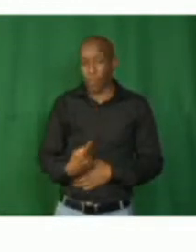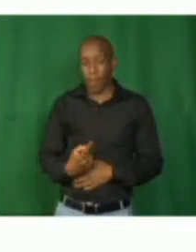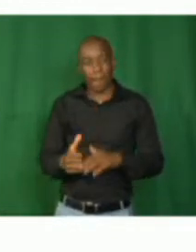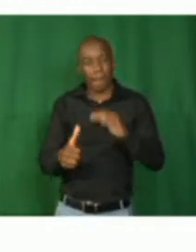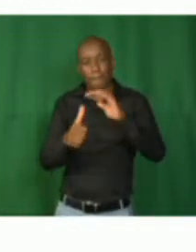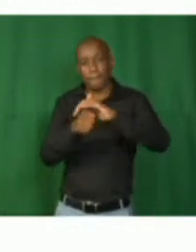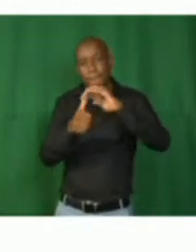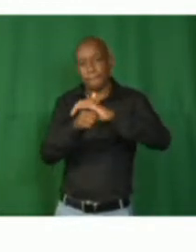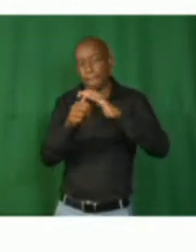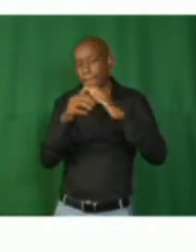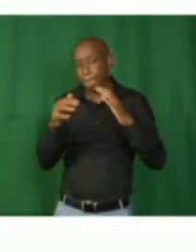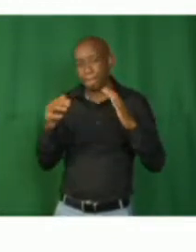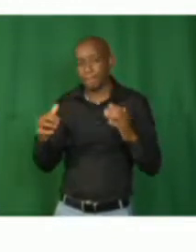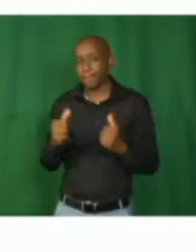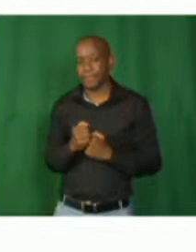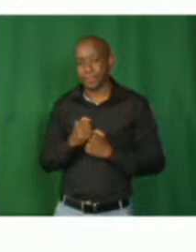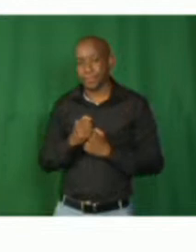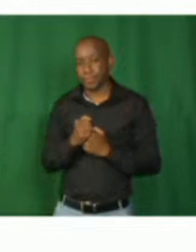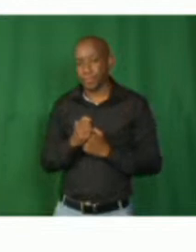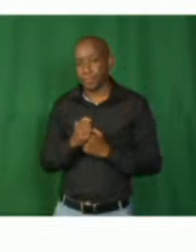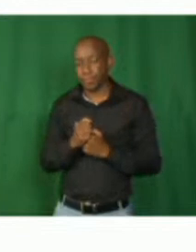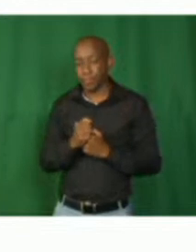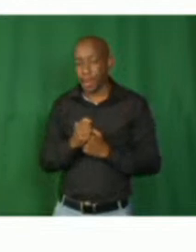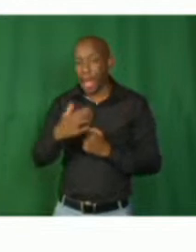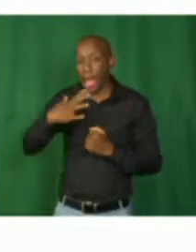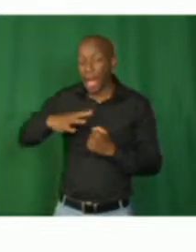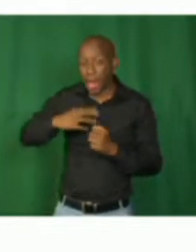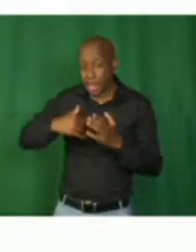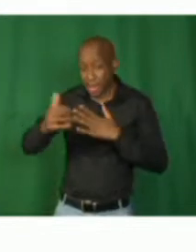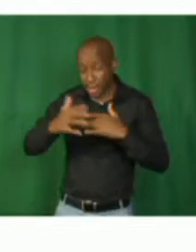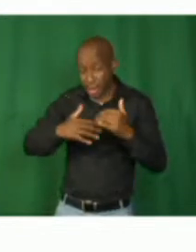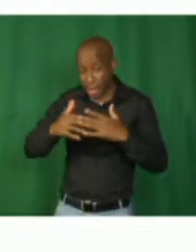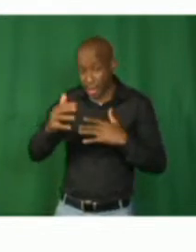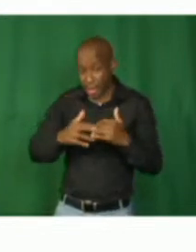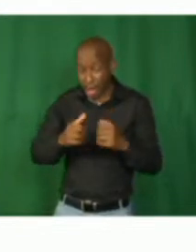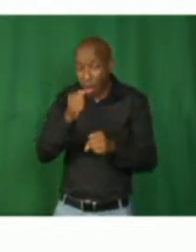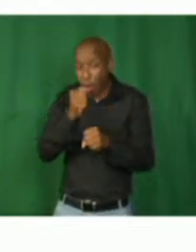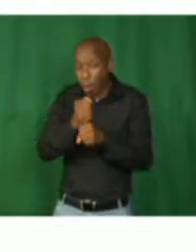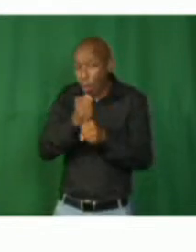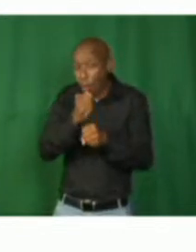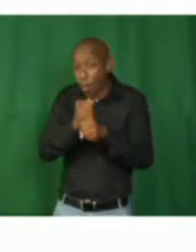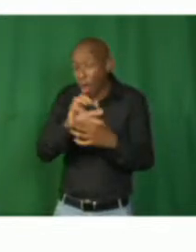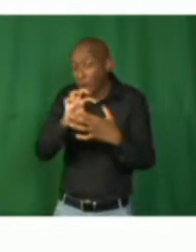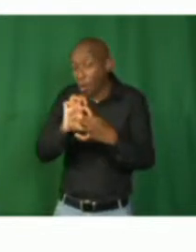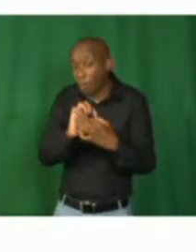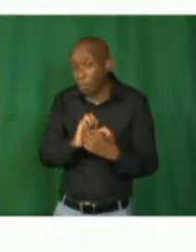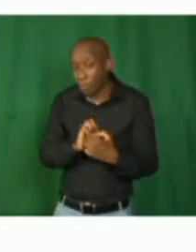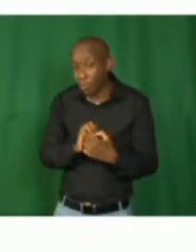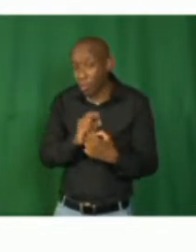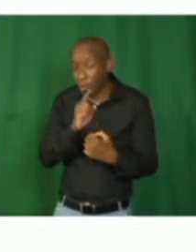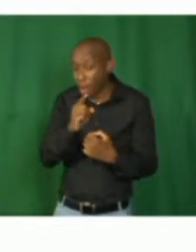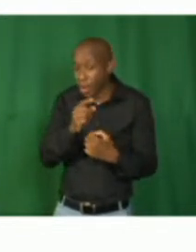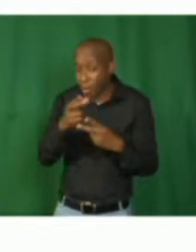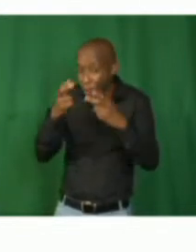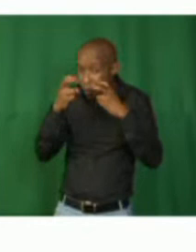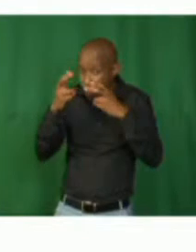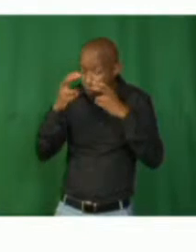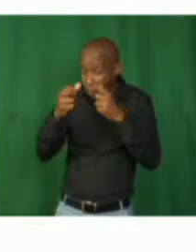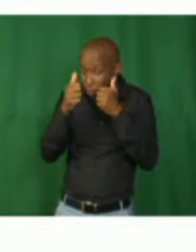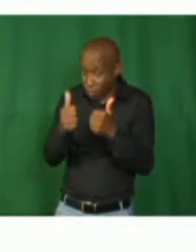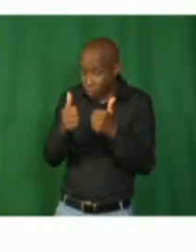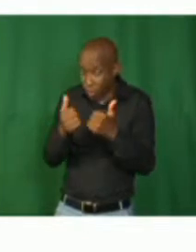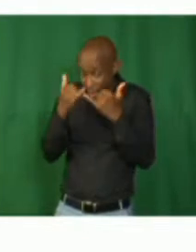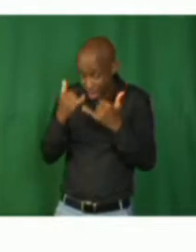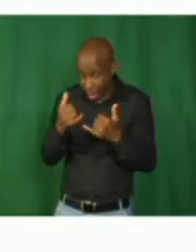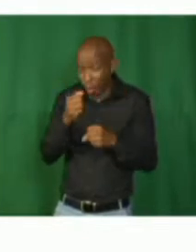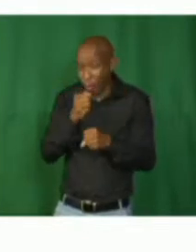very important. The next thing now is for your homework, because I'm sure you have been following very well. And then